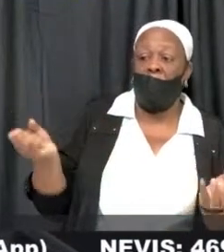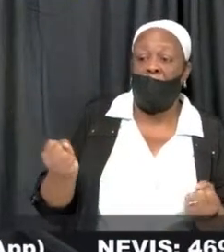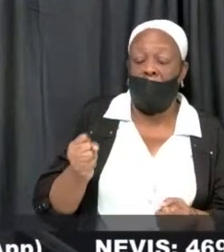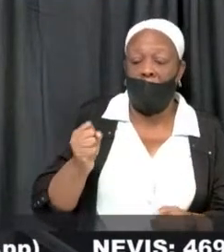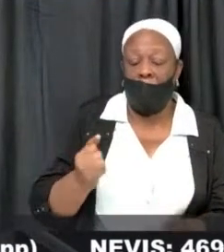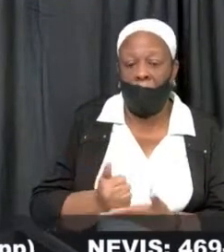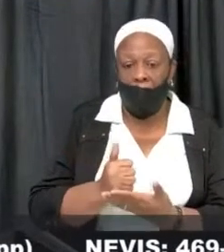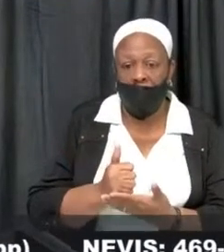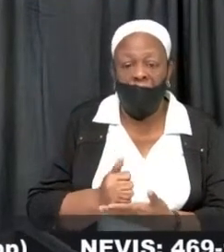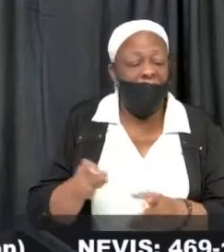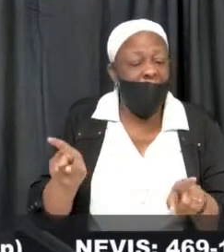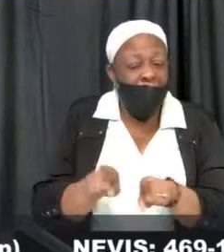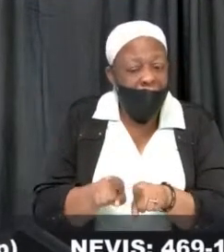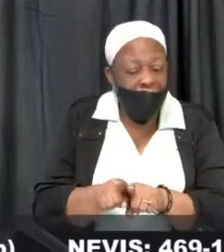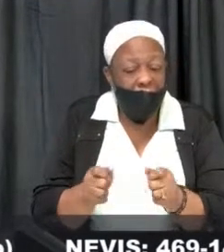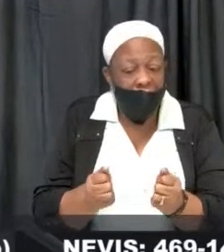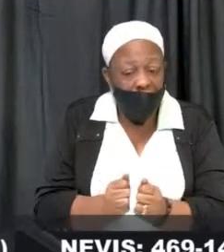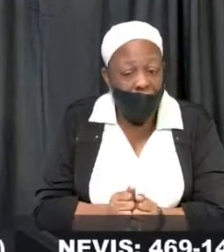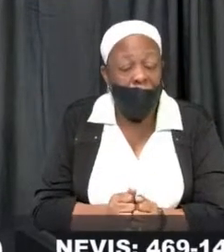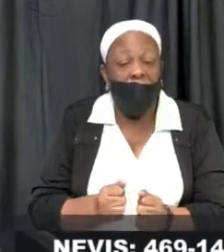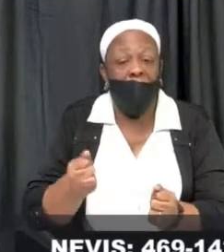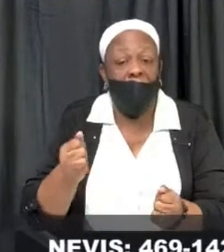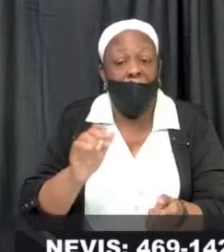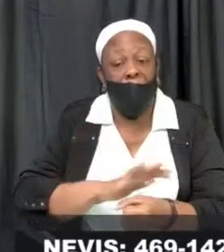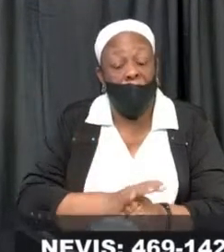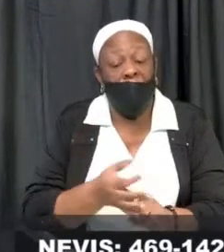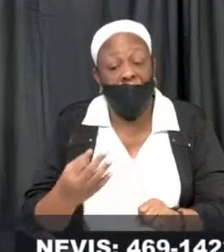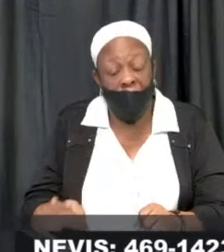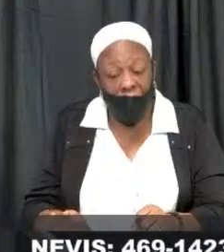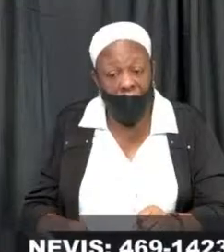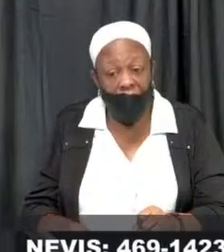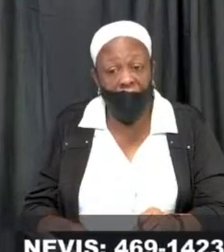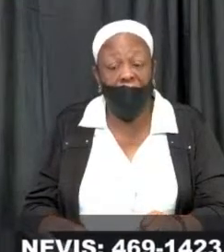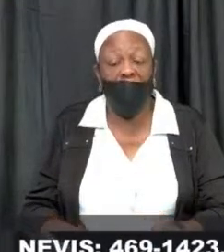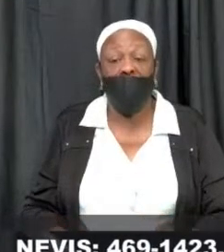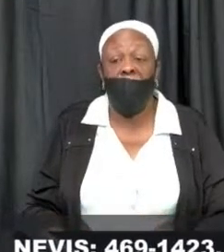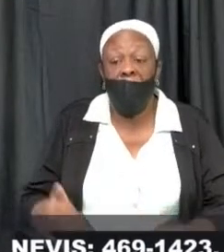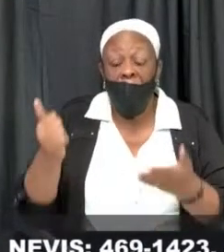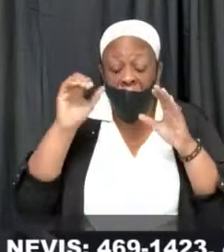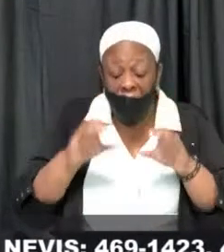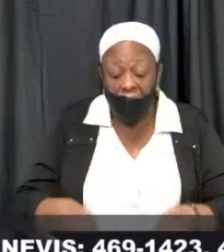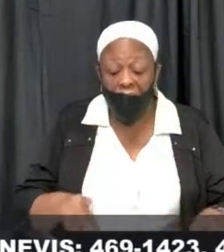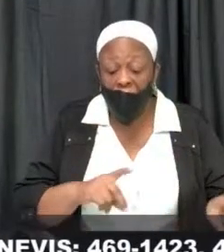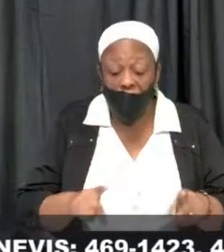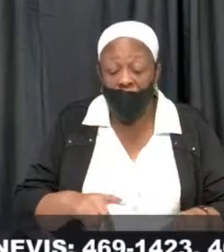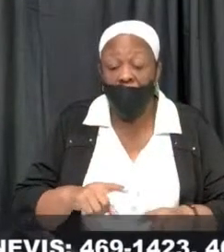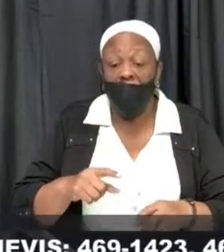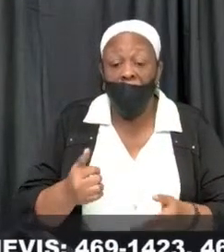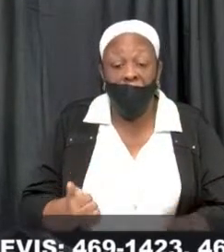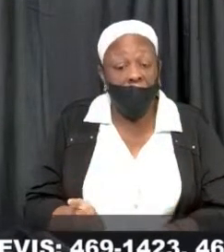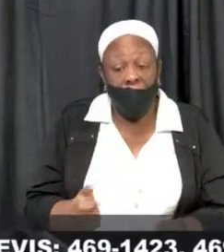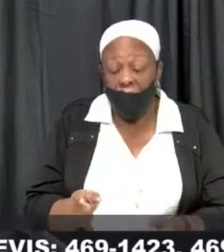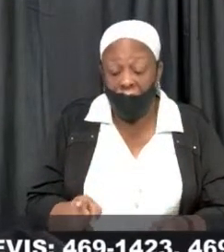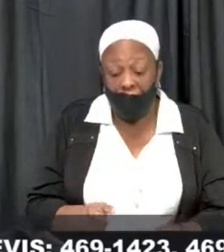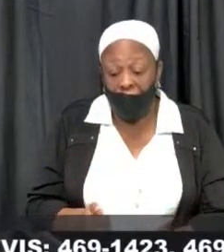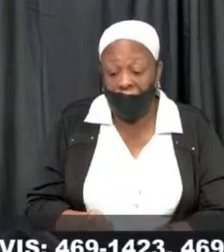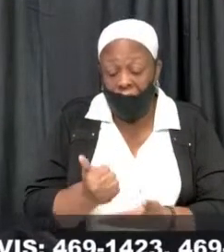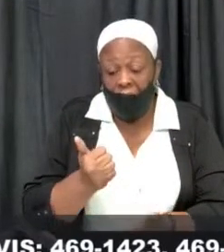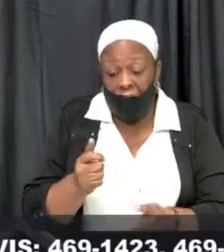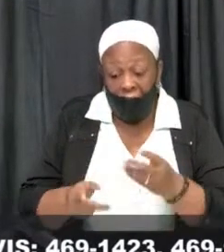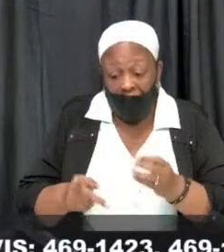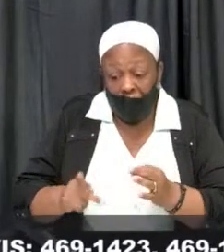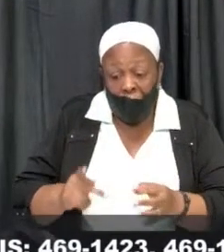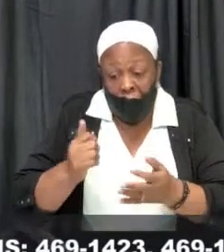that the vaccine can protect you from getting severely ill. We know that the vaccine can save your life. This is the vaccine that we have